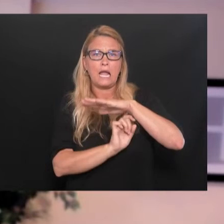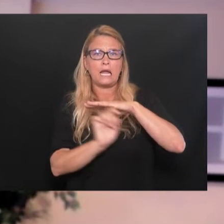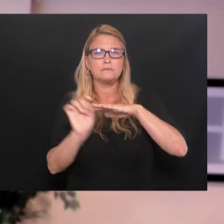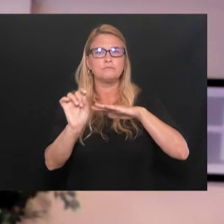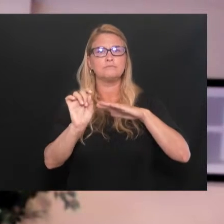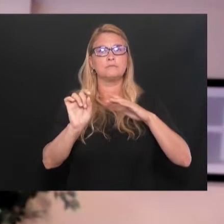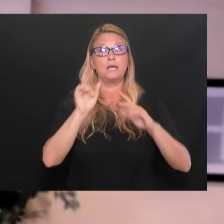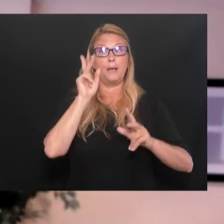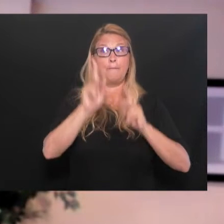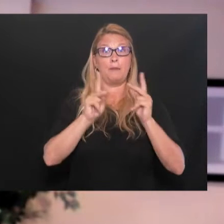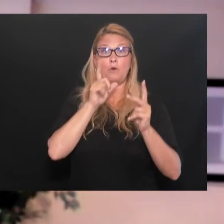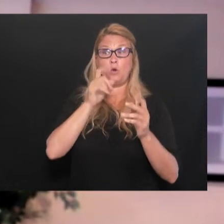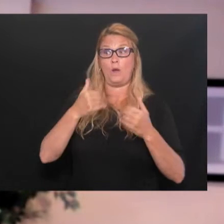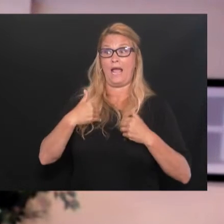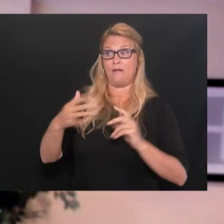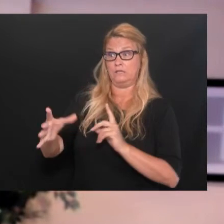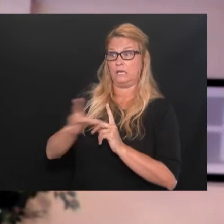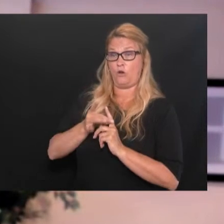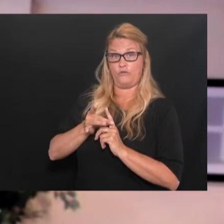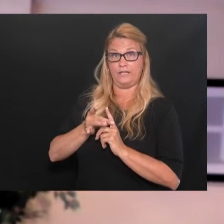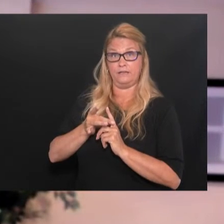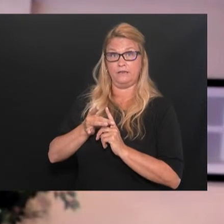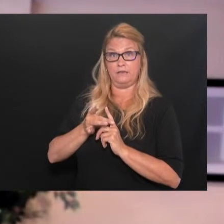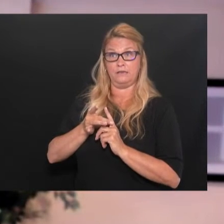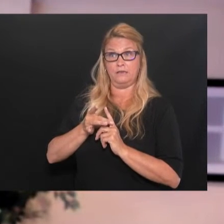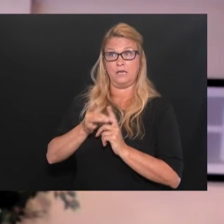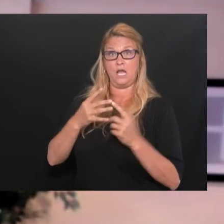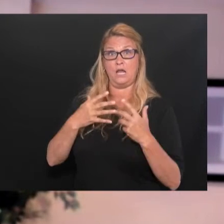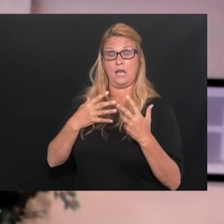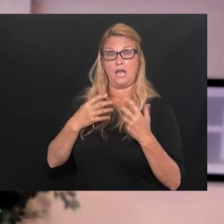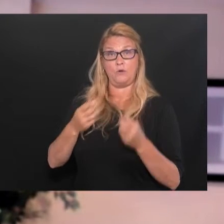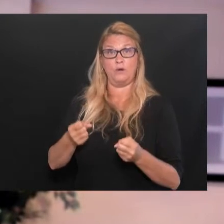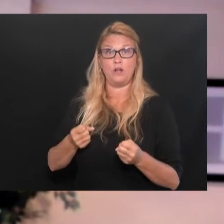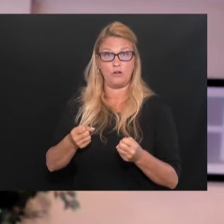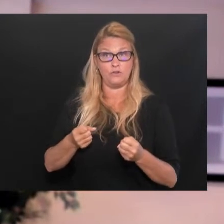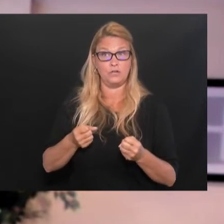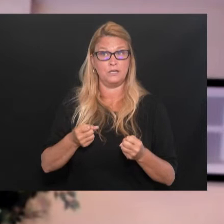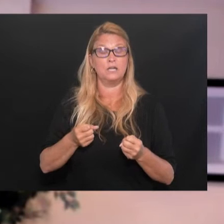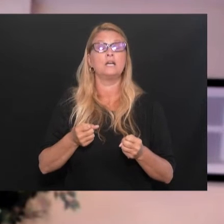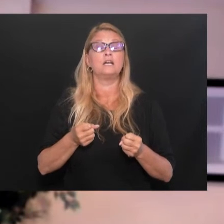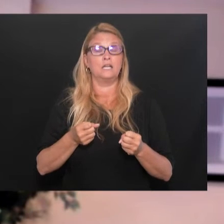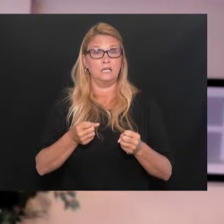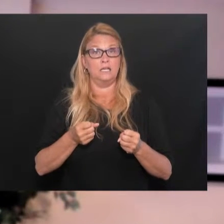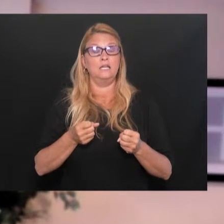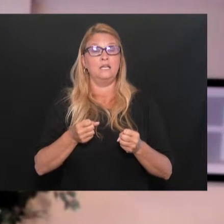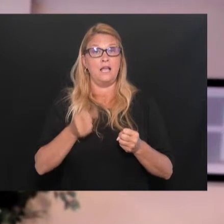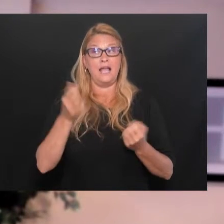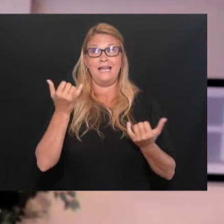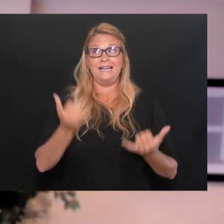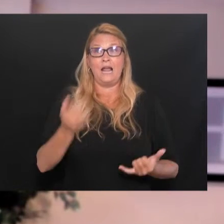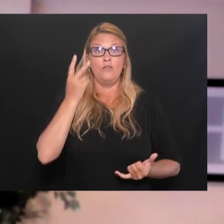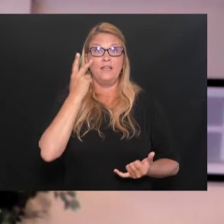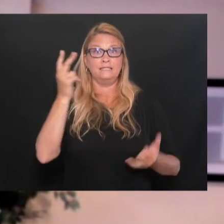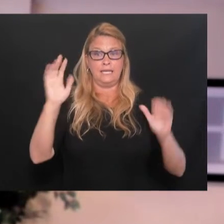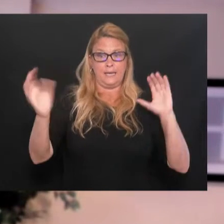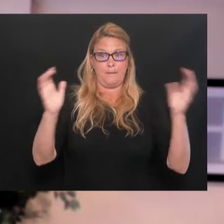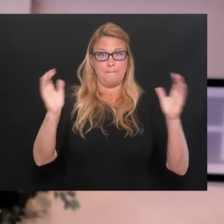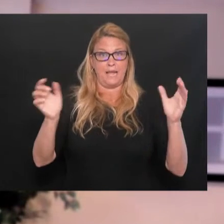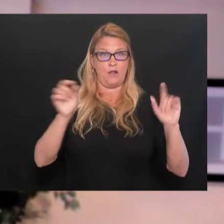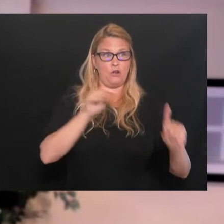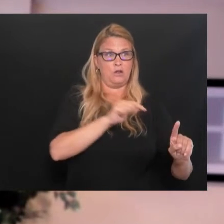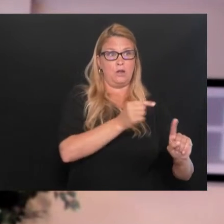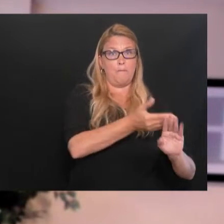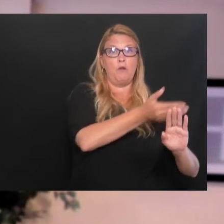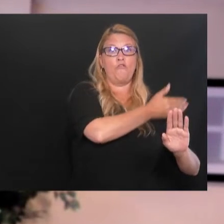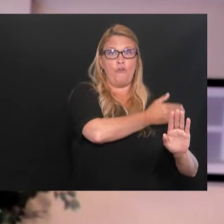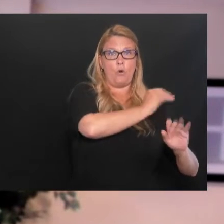infected with COVID and found those people that had brain scans before. And what they're finding is that the brains of people